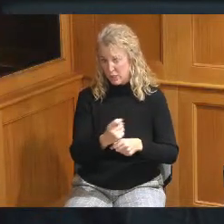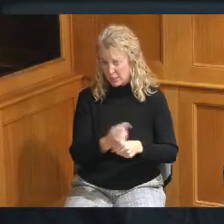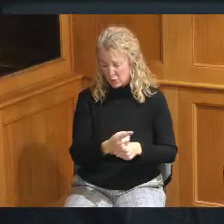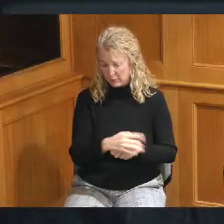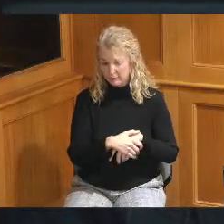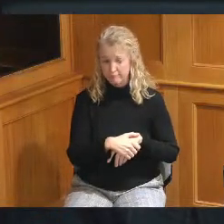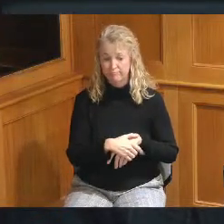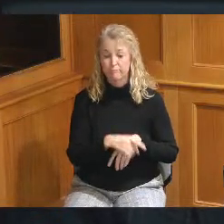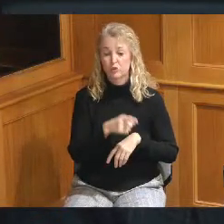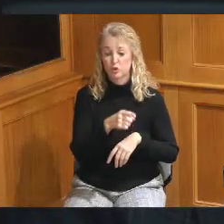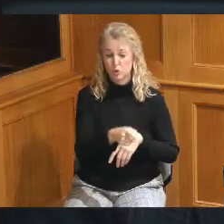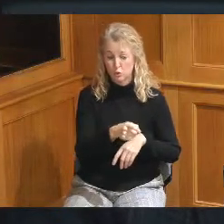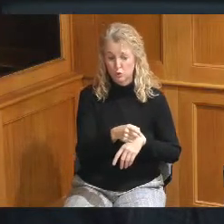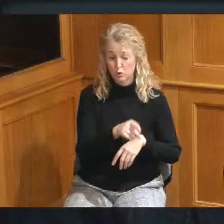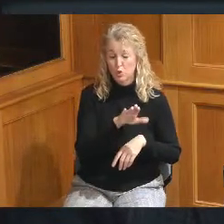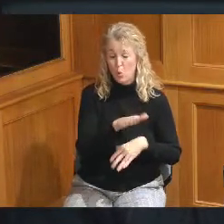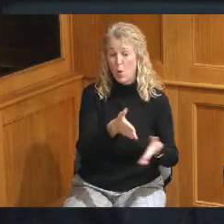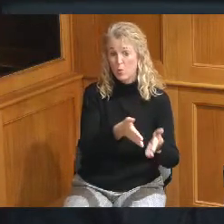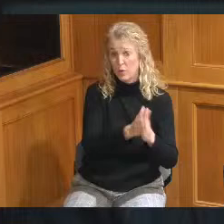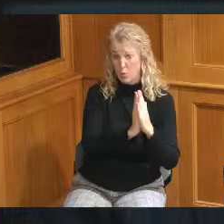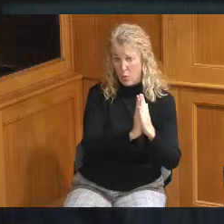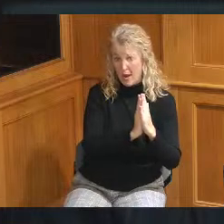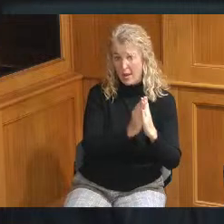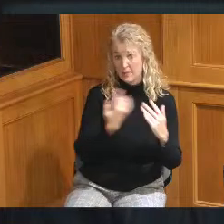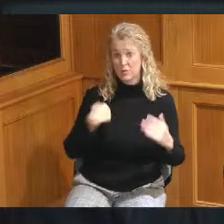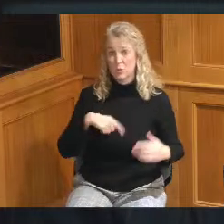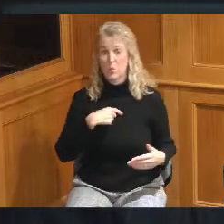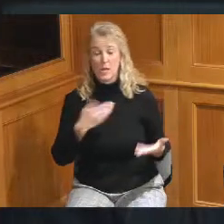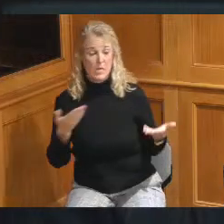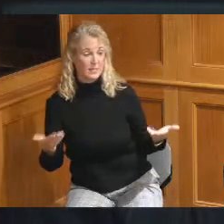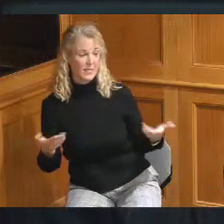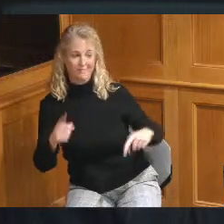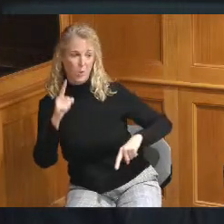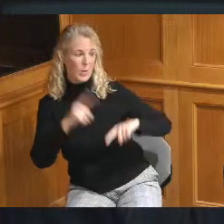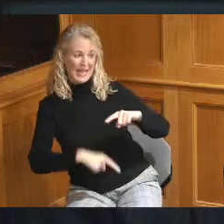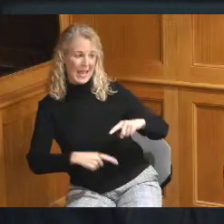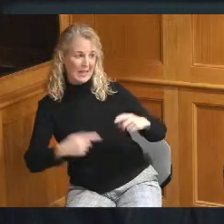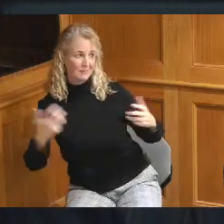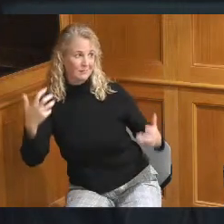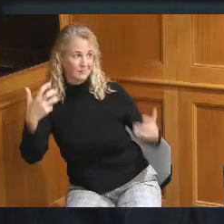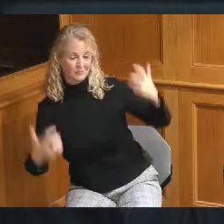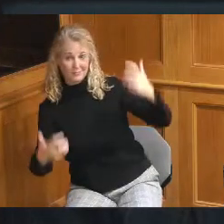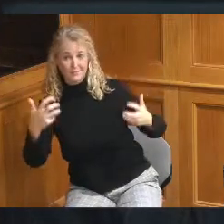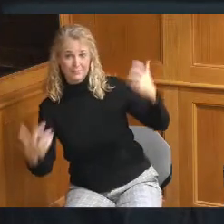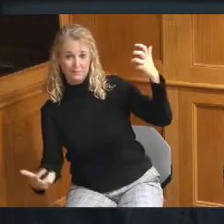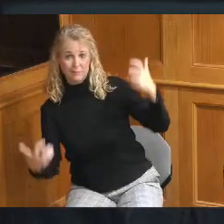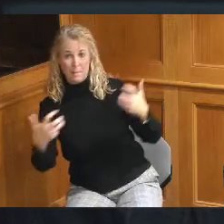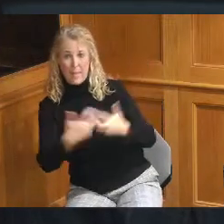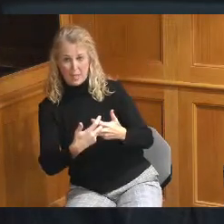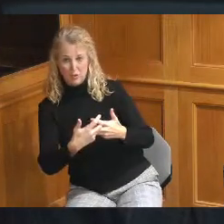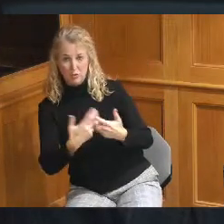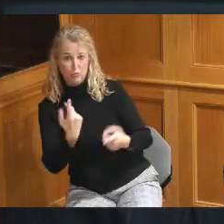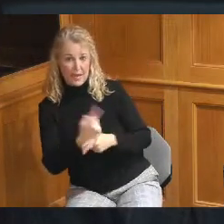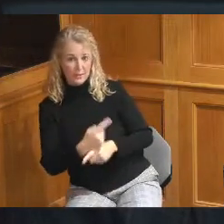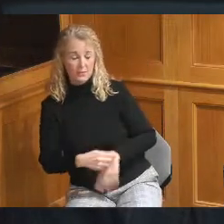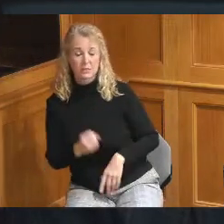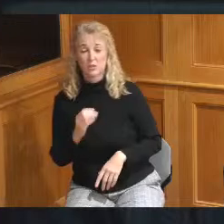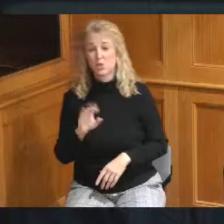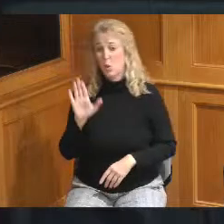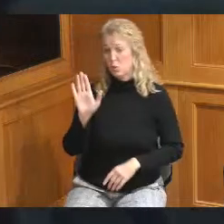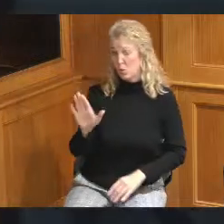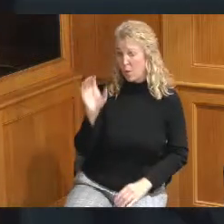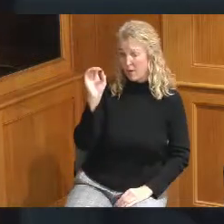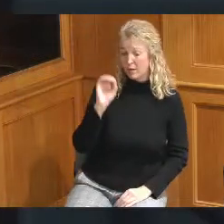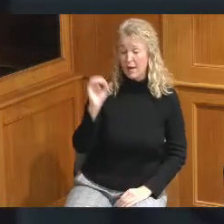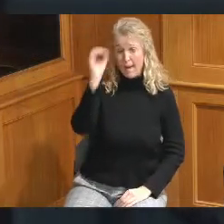and you give us your request. We come back and say we can't do that much, and then we have a negotiation. So, in your